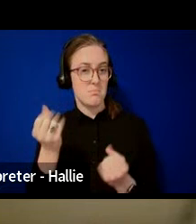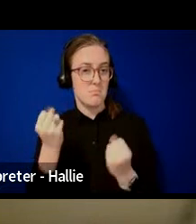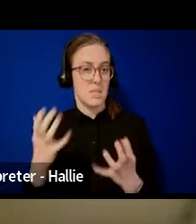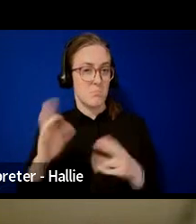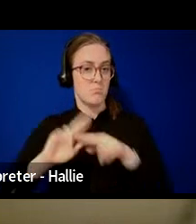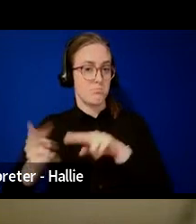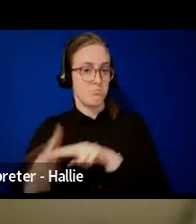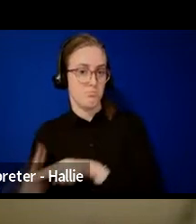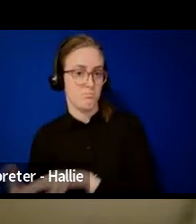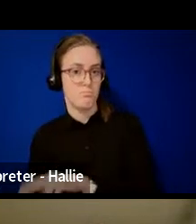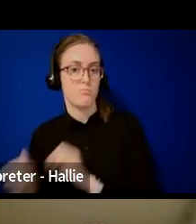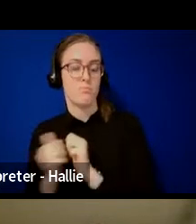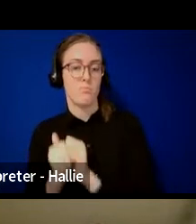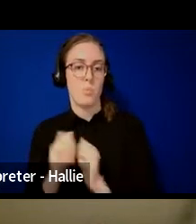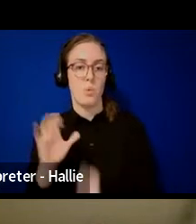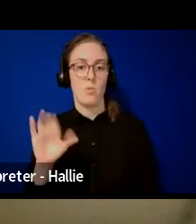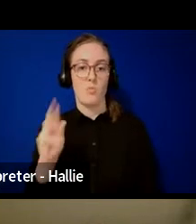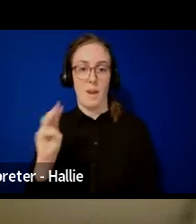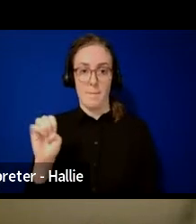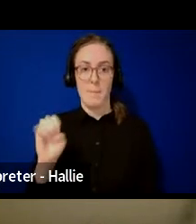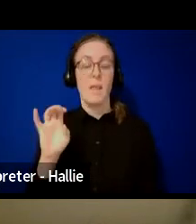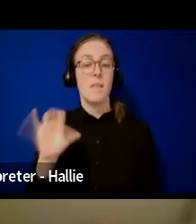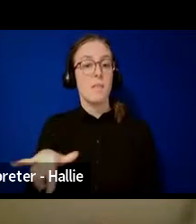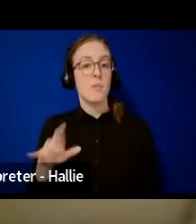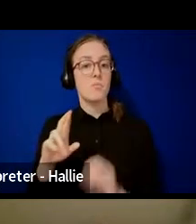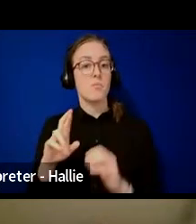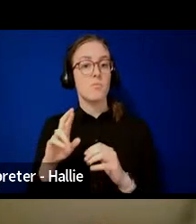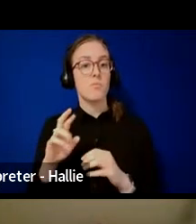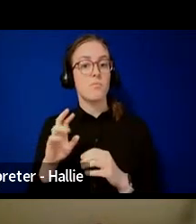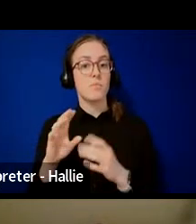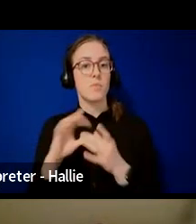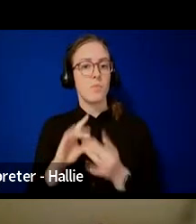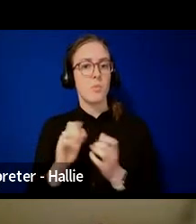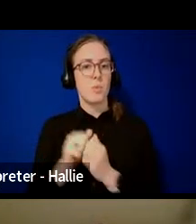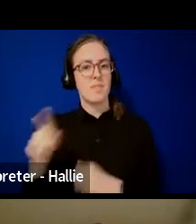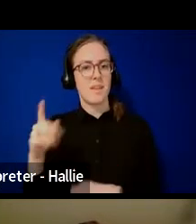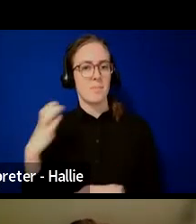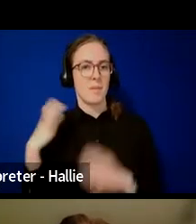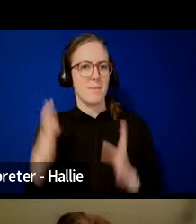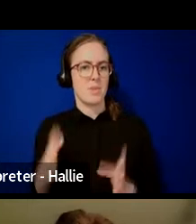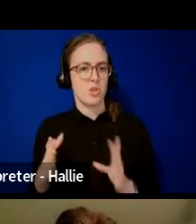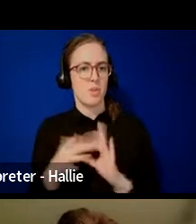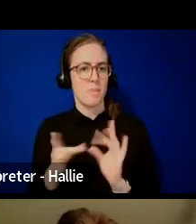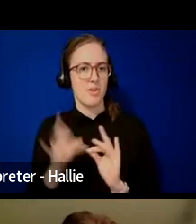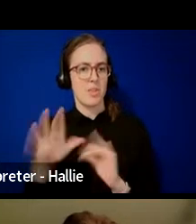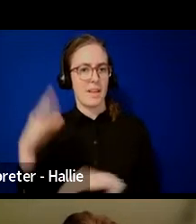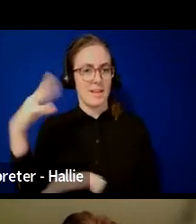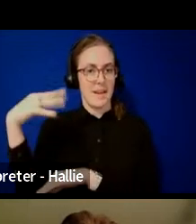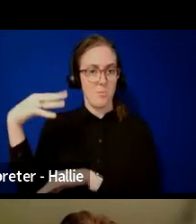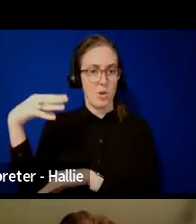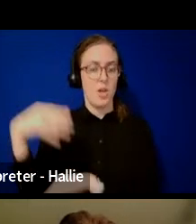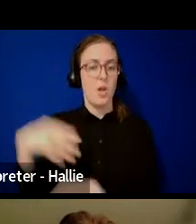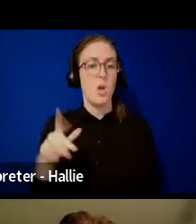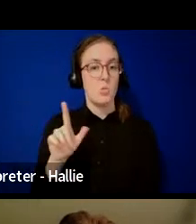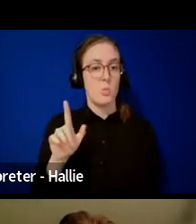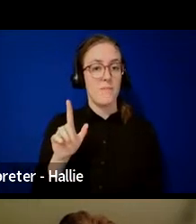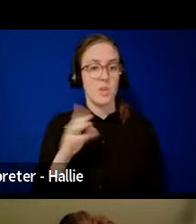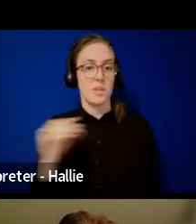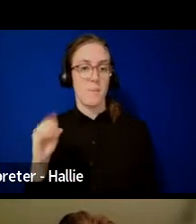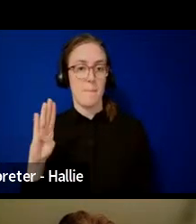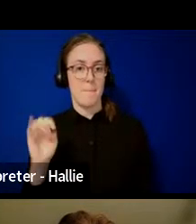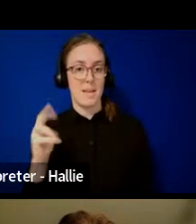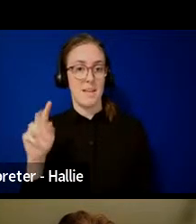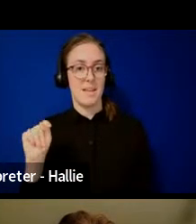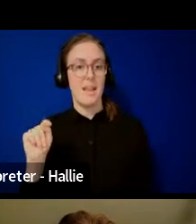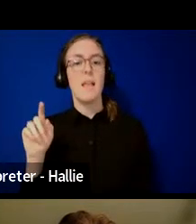In reference to the commissioner that said something about the camera at 21st and Bennett, that camera was picked up by our technical branch and has